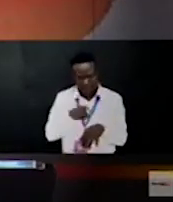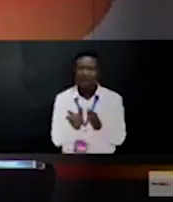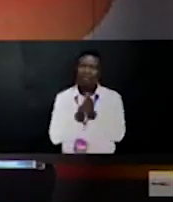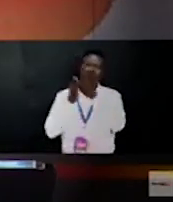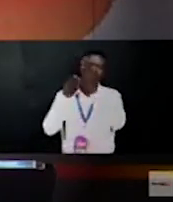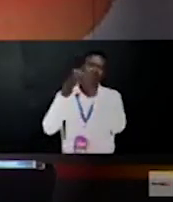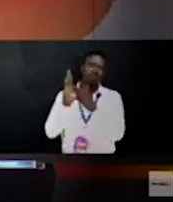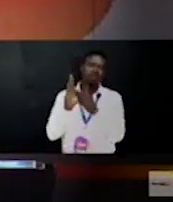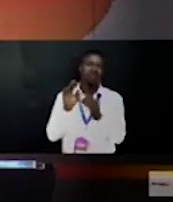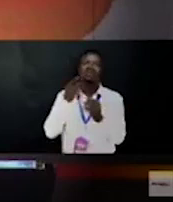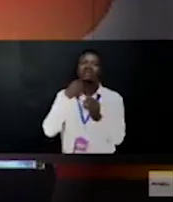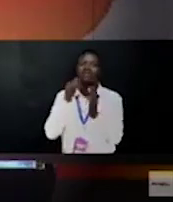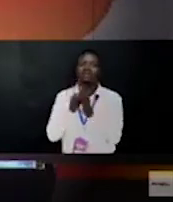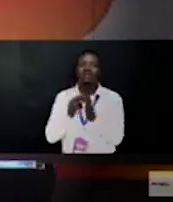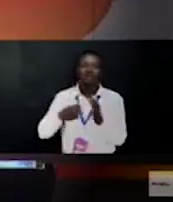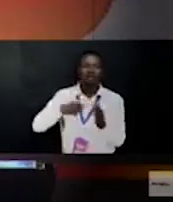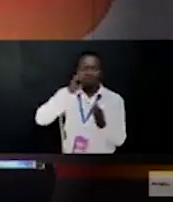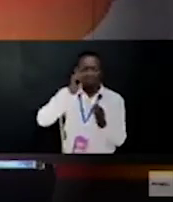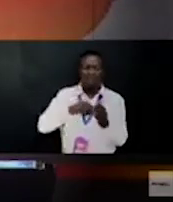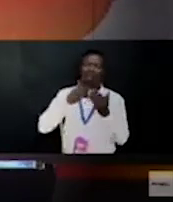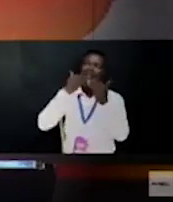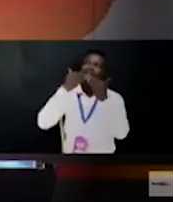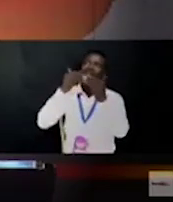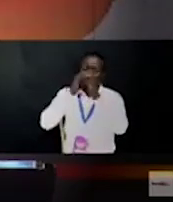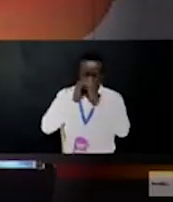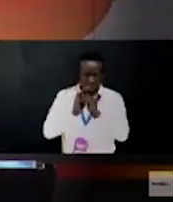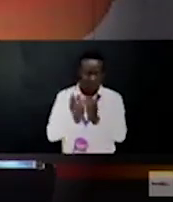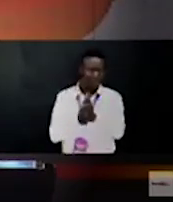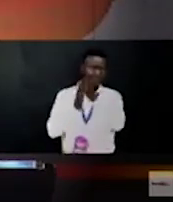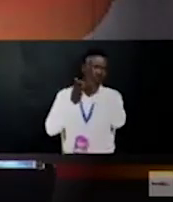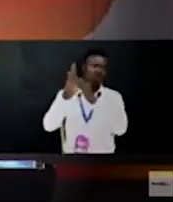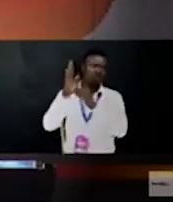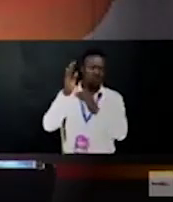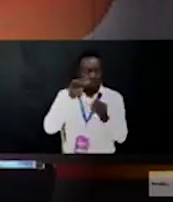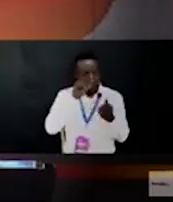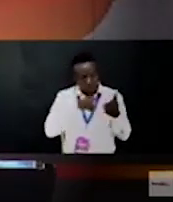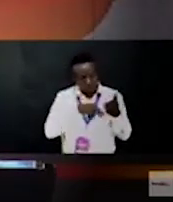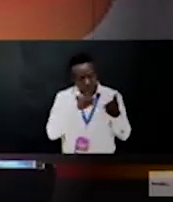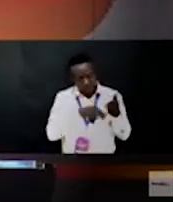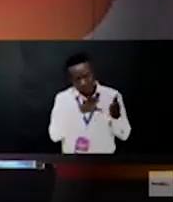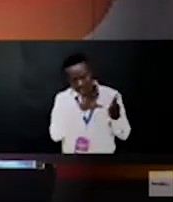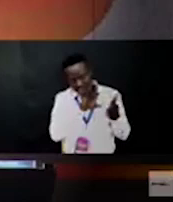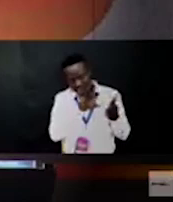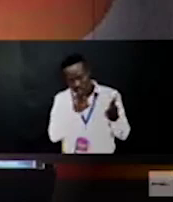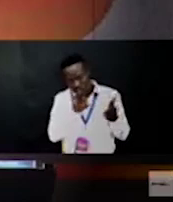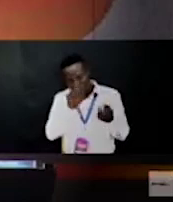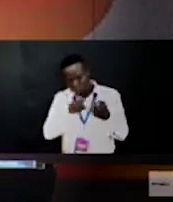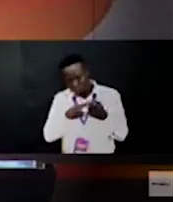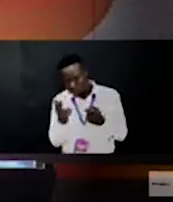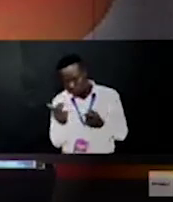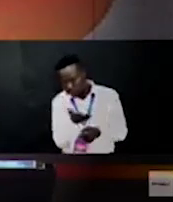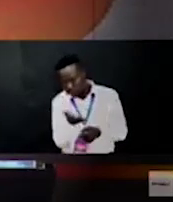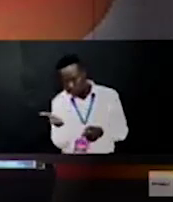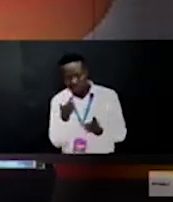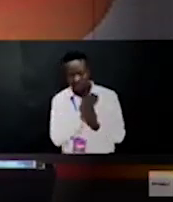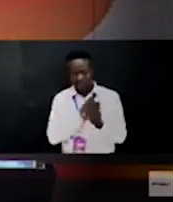They will tell us that we always need to thank God and worship God. If you read verse 8 to 13, David